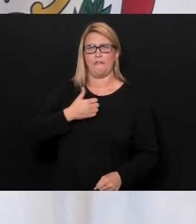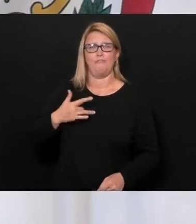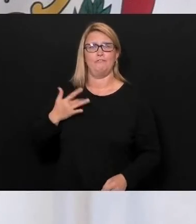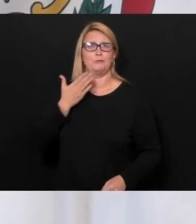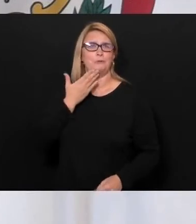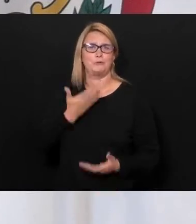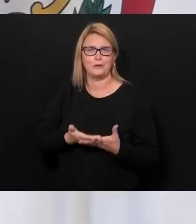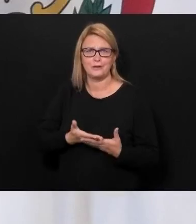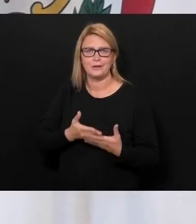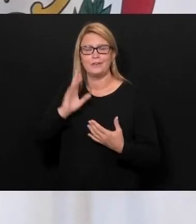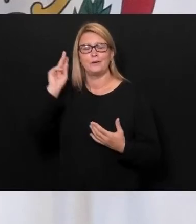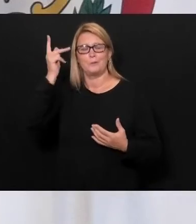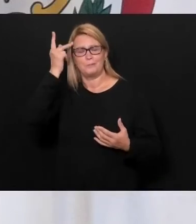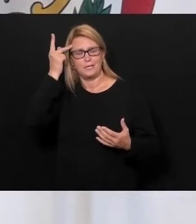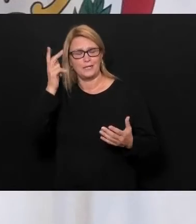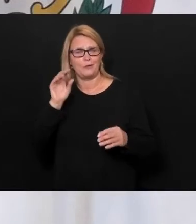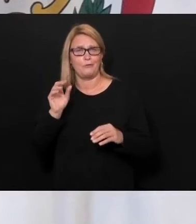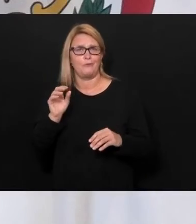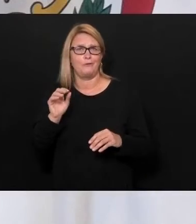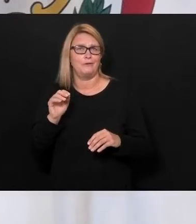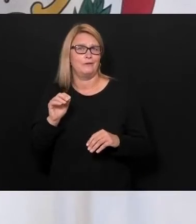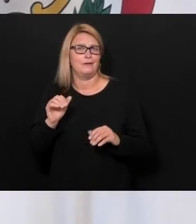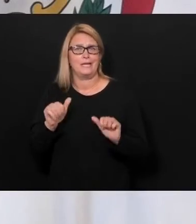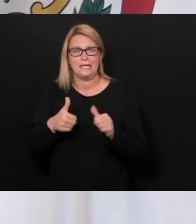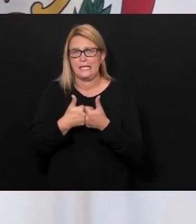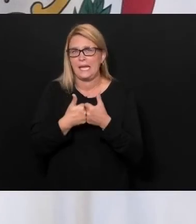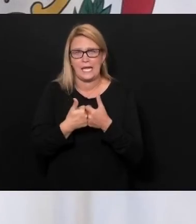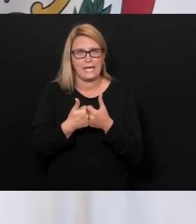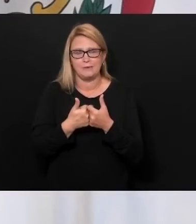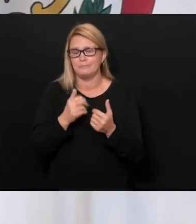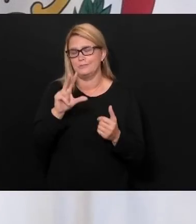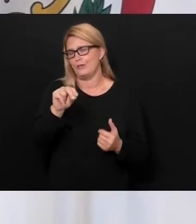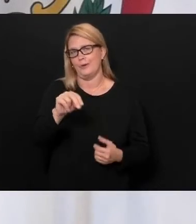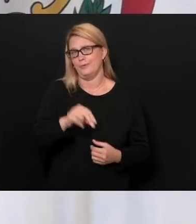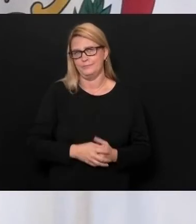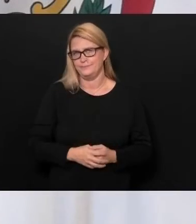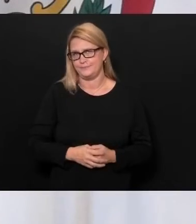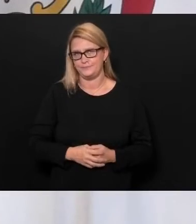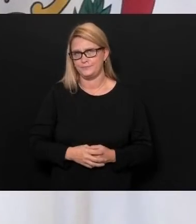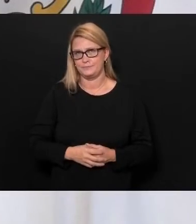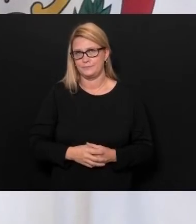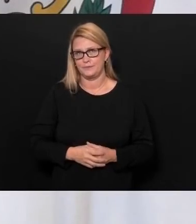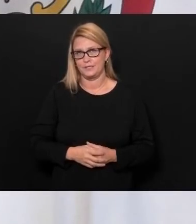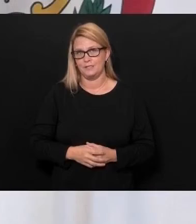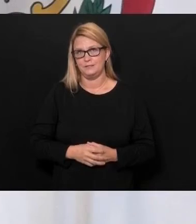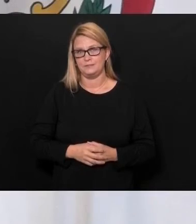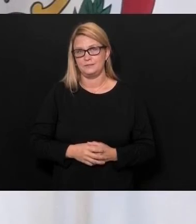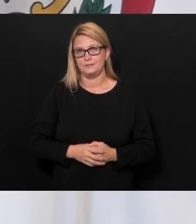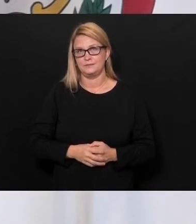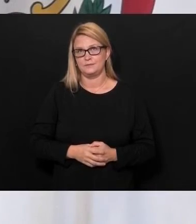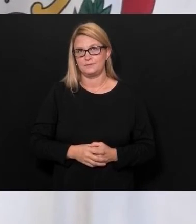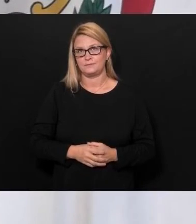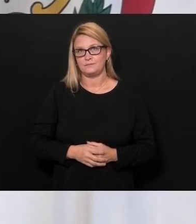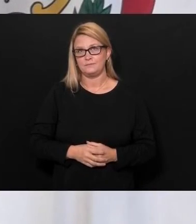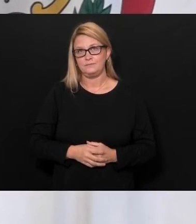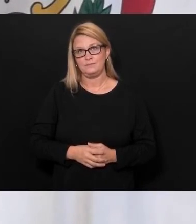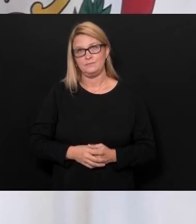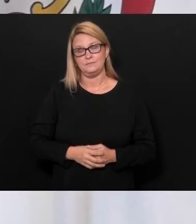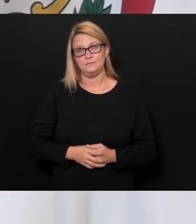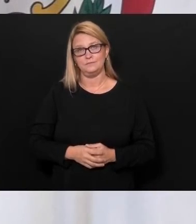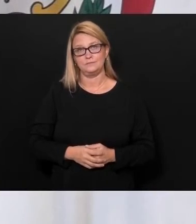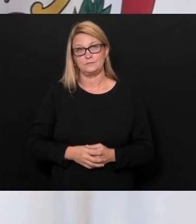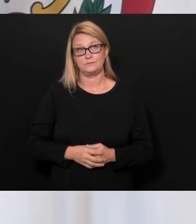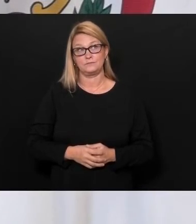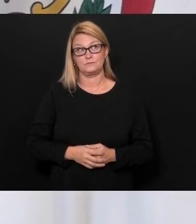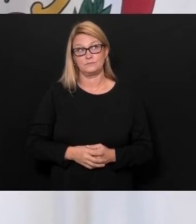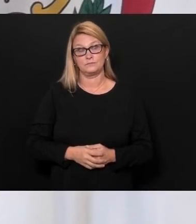political move or to make it look good. On the other hand, let's just think back. You know, not